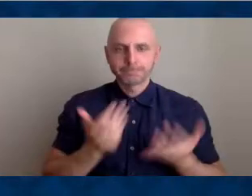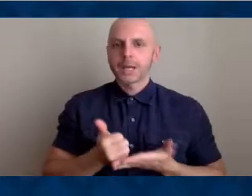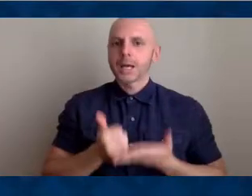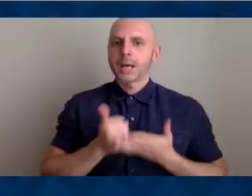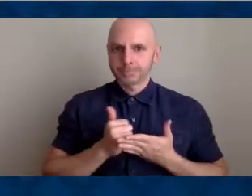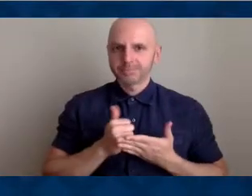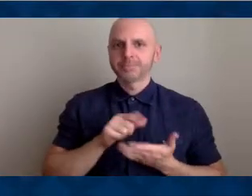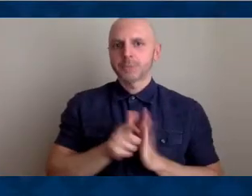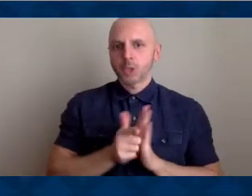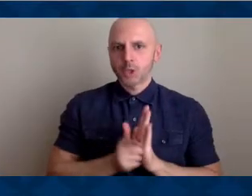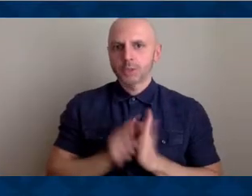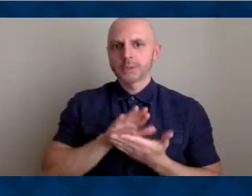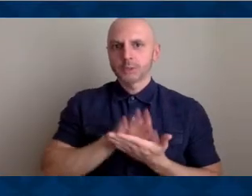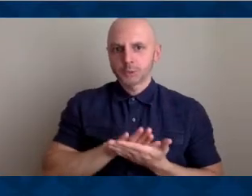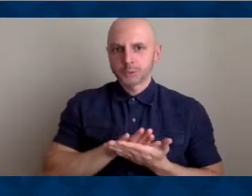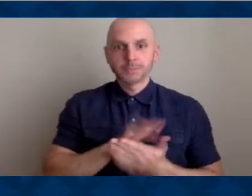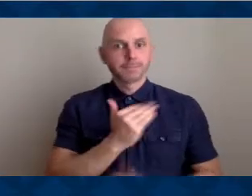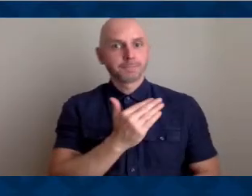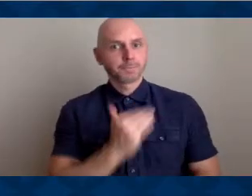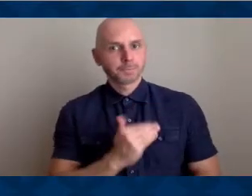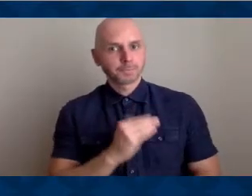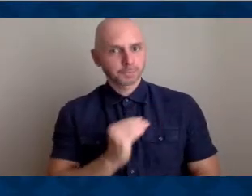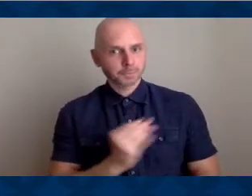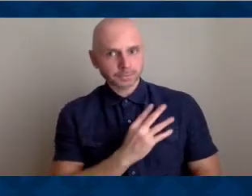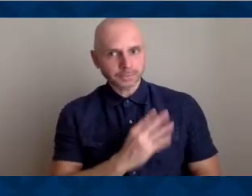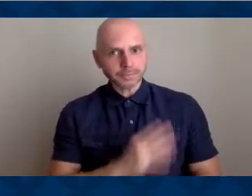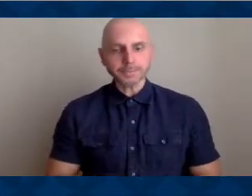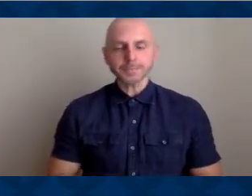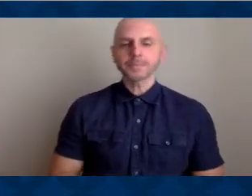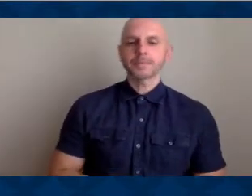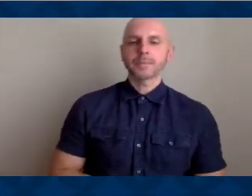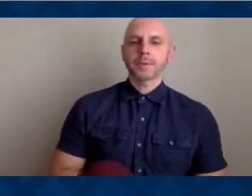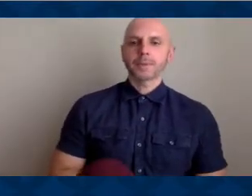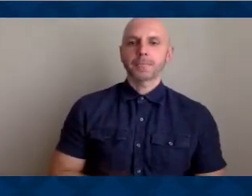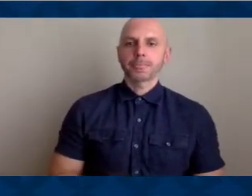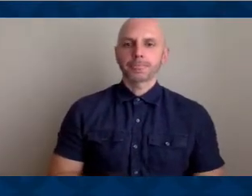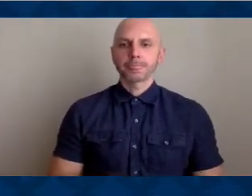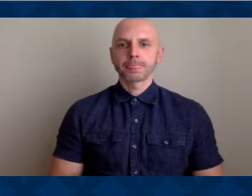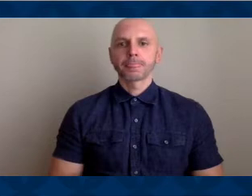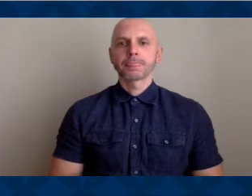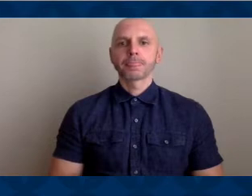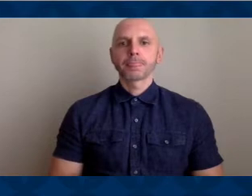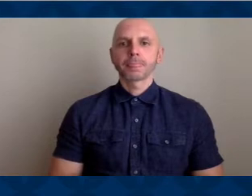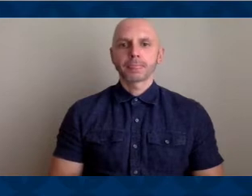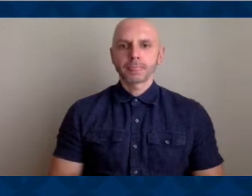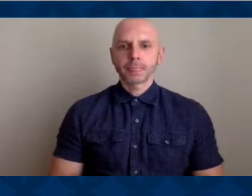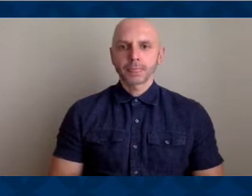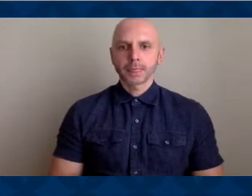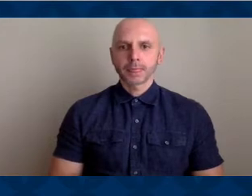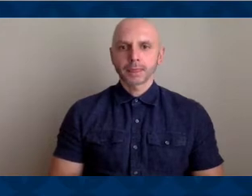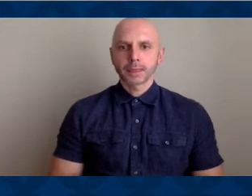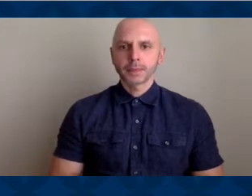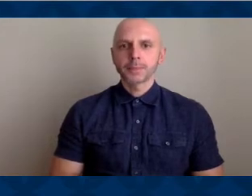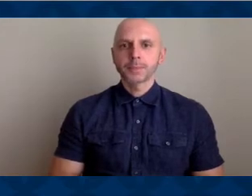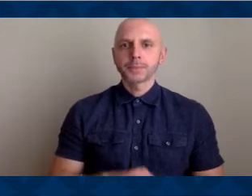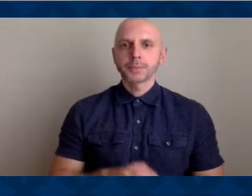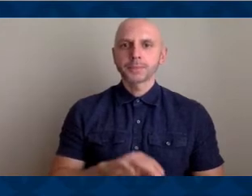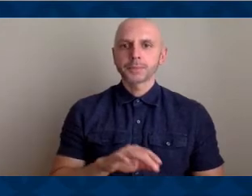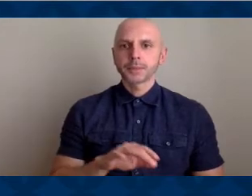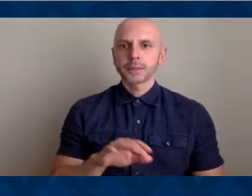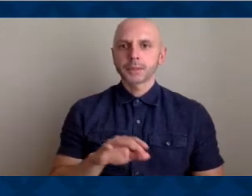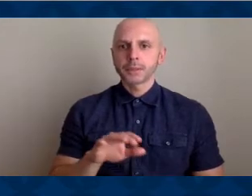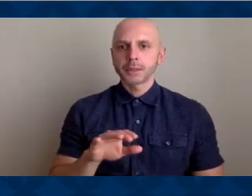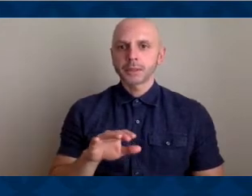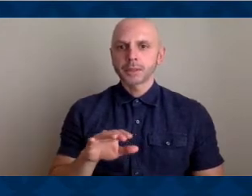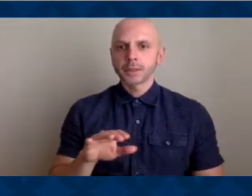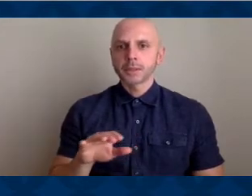By stepping up and supporting the creation of the David Allgood Professorship in Business Law, which my colleague